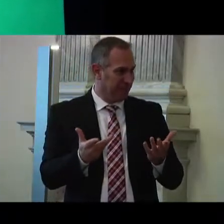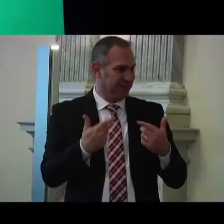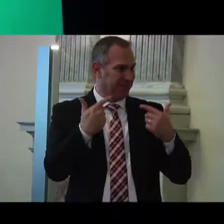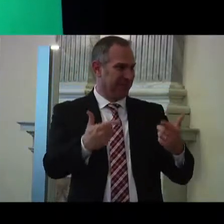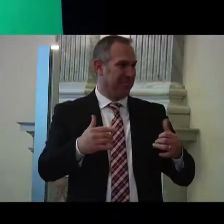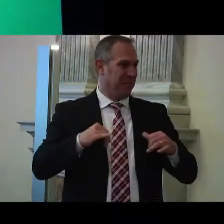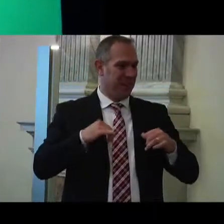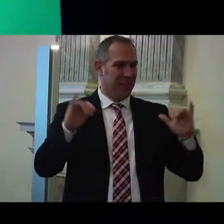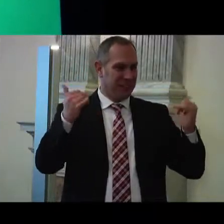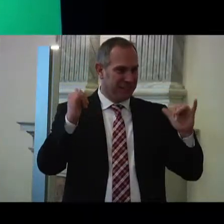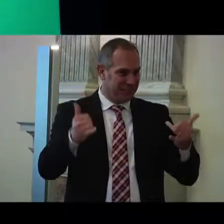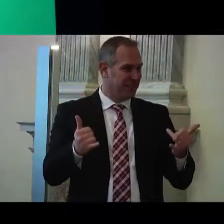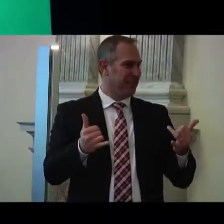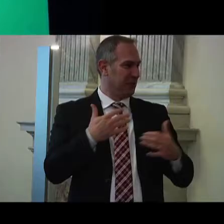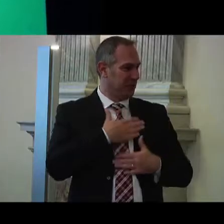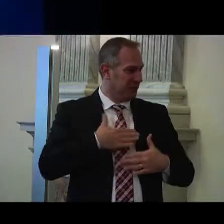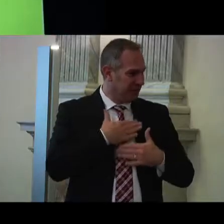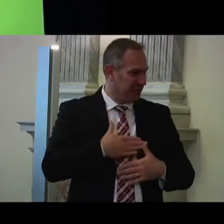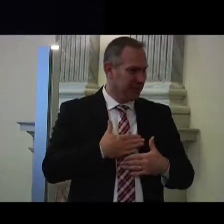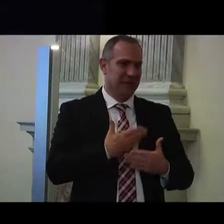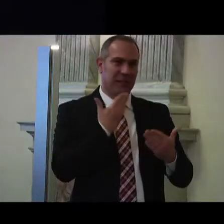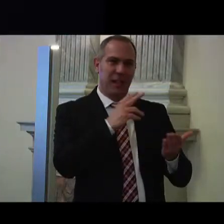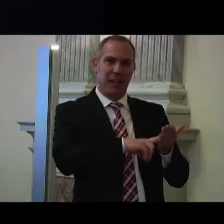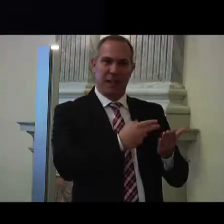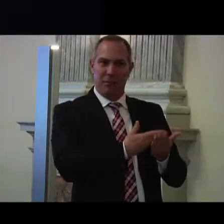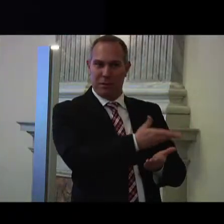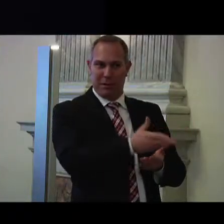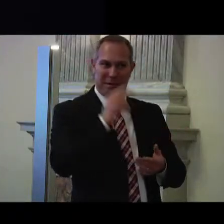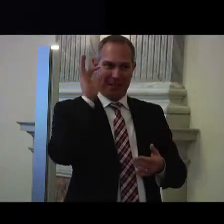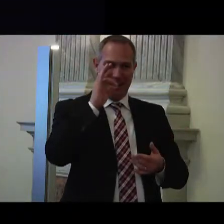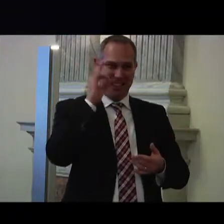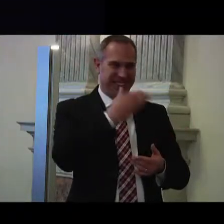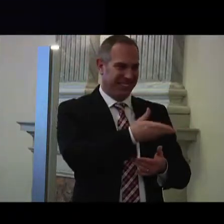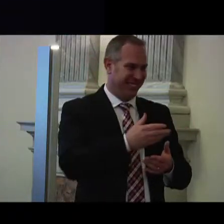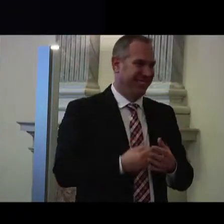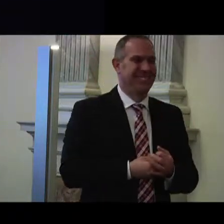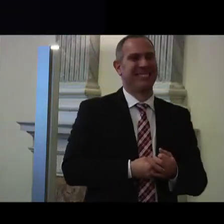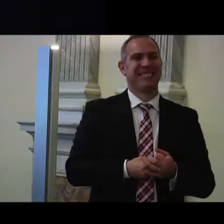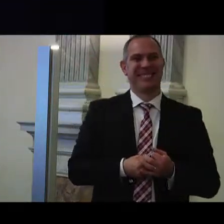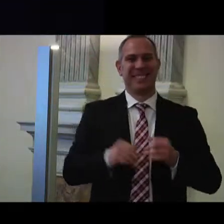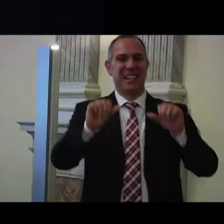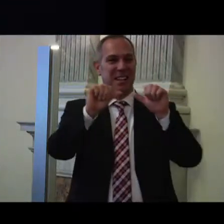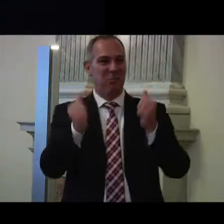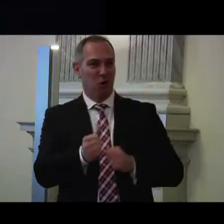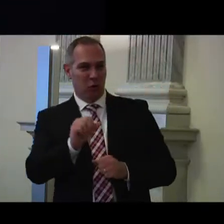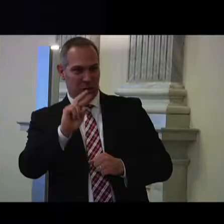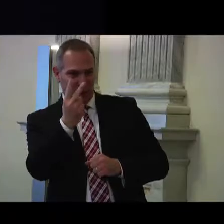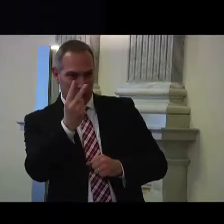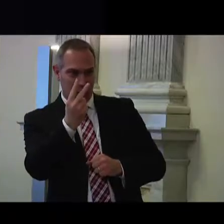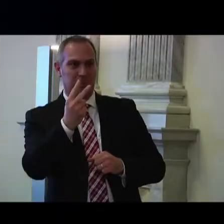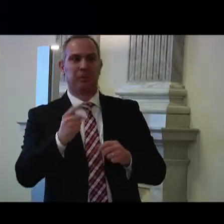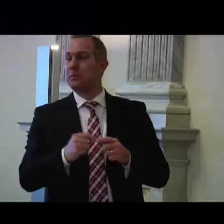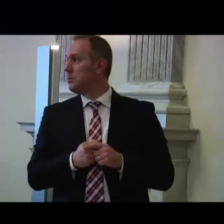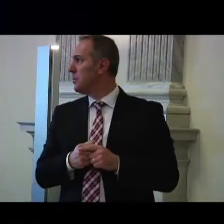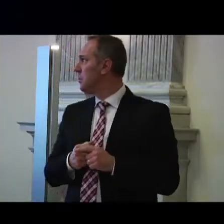and their leisure without obstacles and difficulties. Il secondo modulo è quello fatto con la Pencil Animation, che riguarda